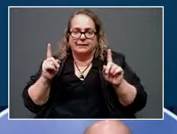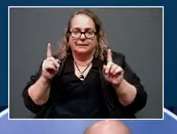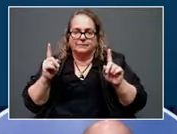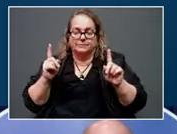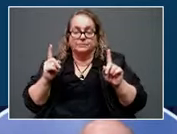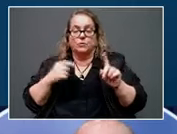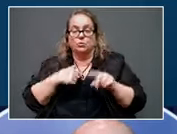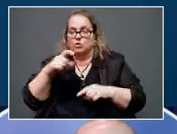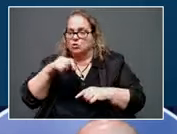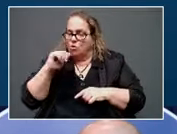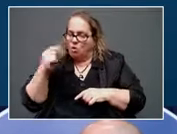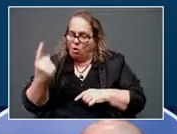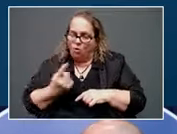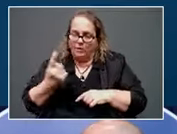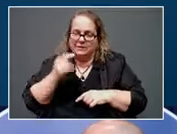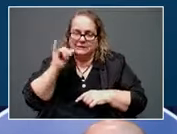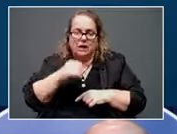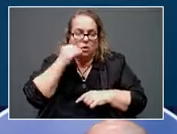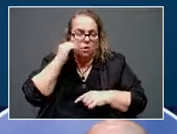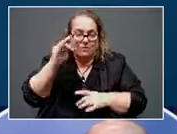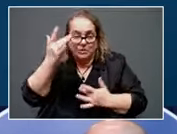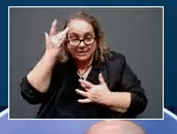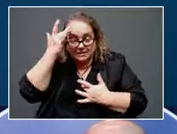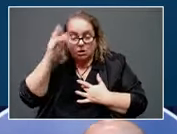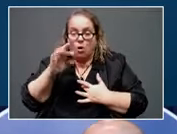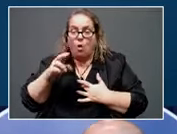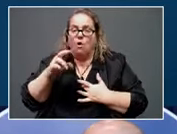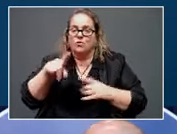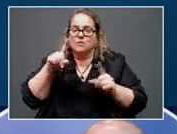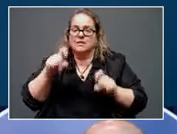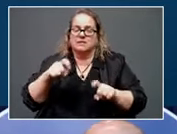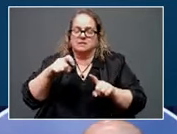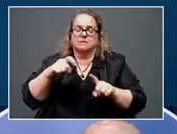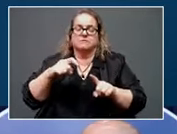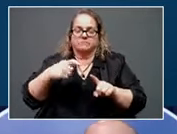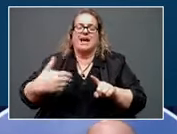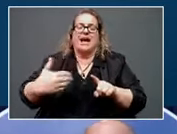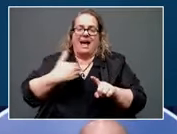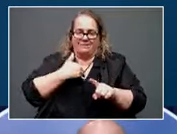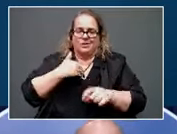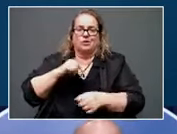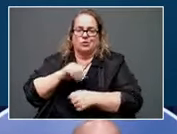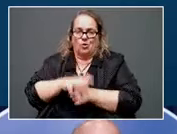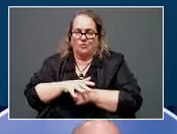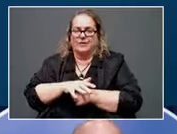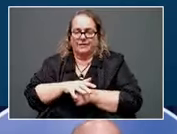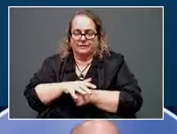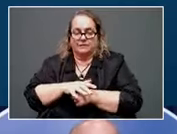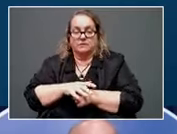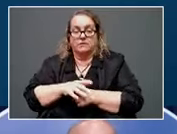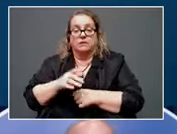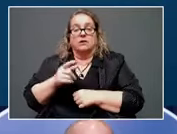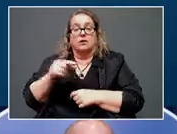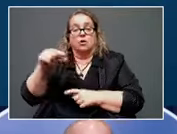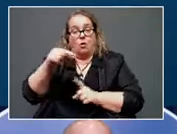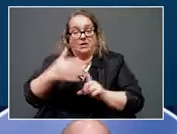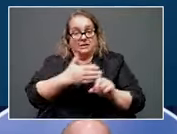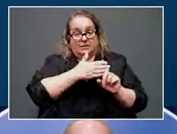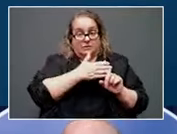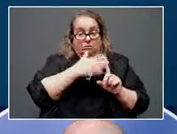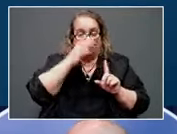always stay home if we're sick or if you test positive for COVID-19. Quarantine will be used in specific circumstances